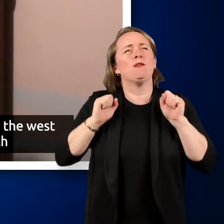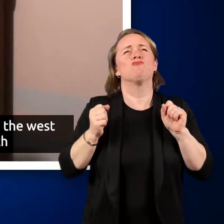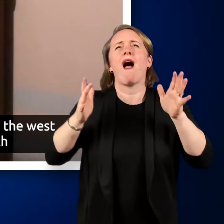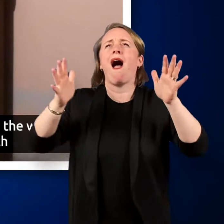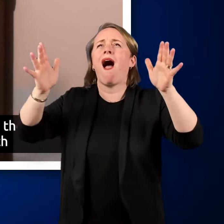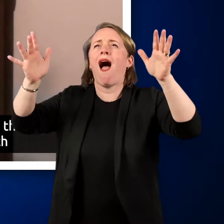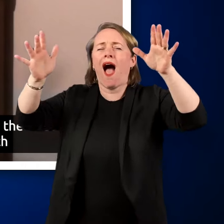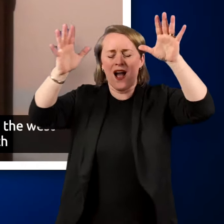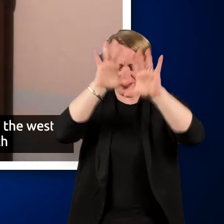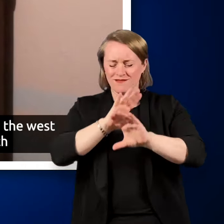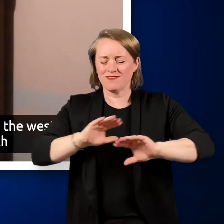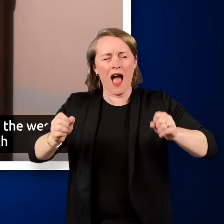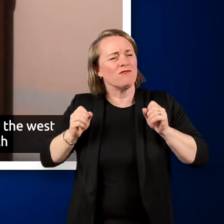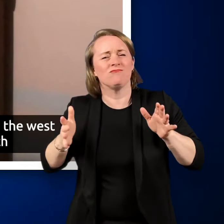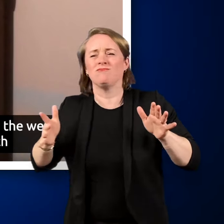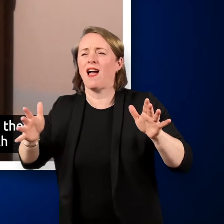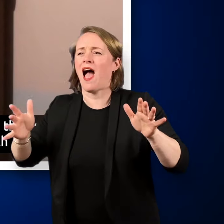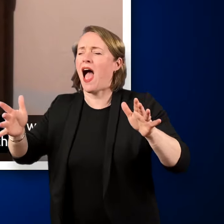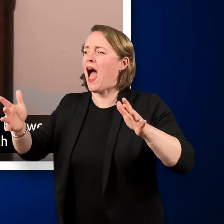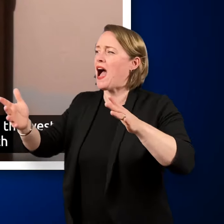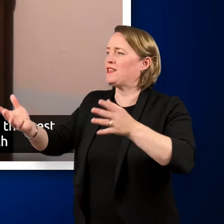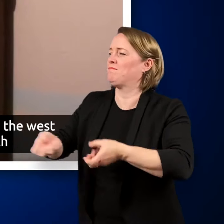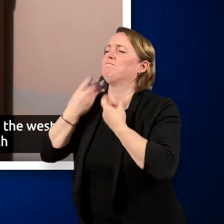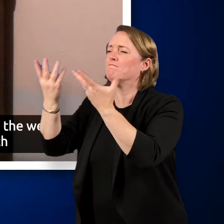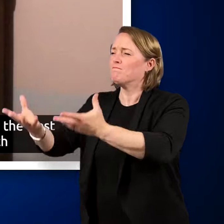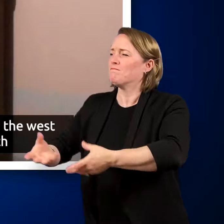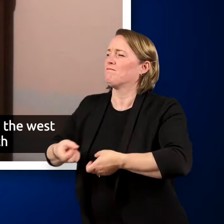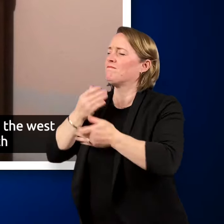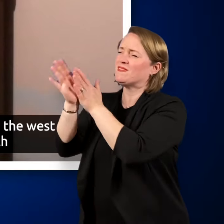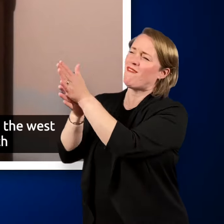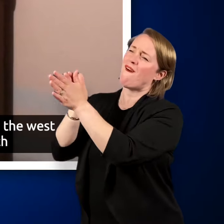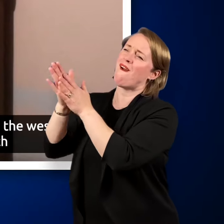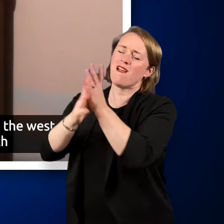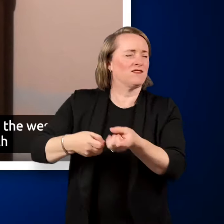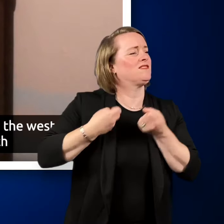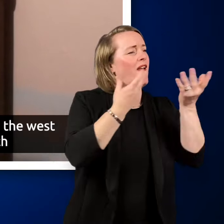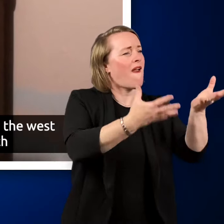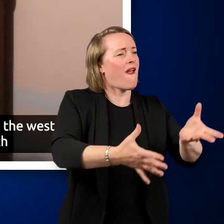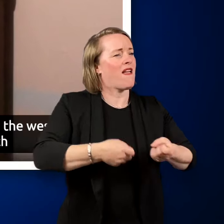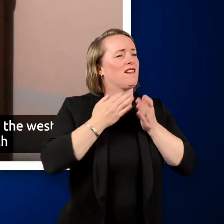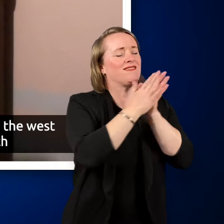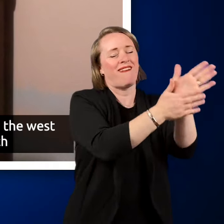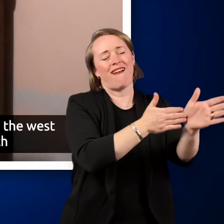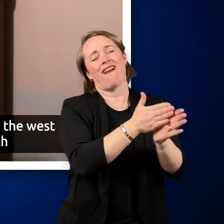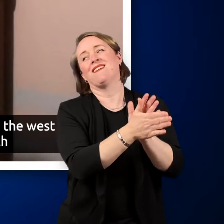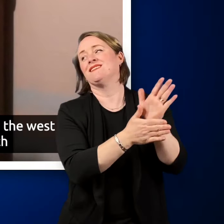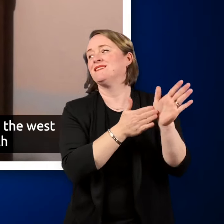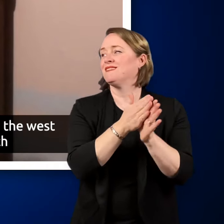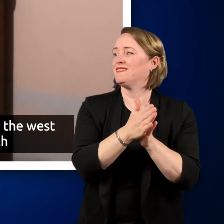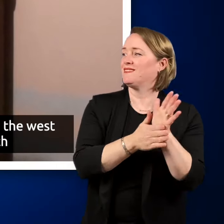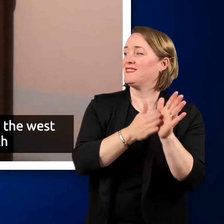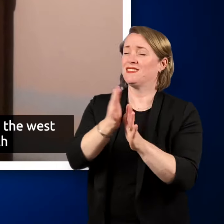Shout to the north and the south, sing to the east and the west,